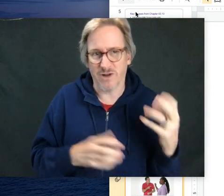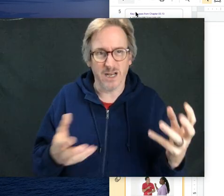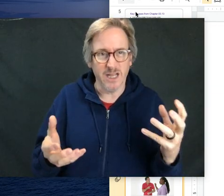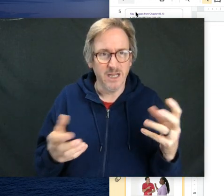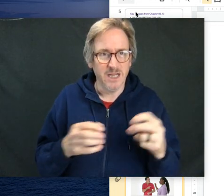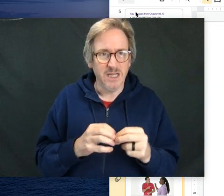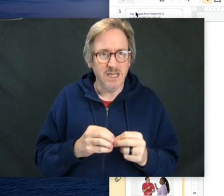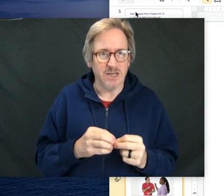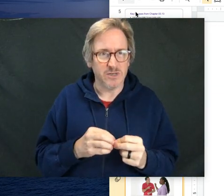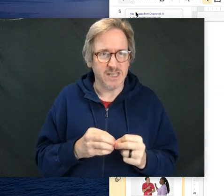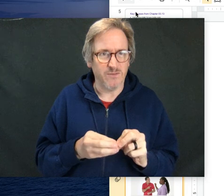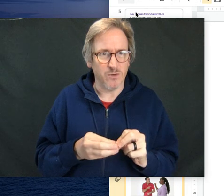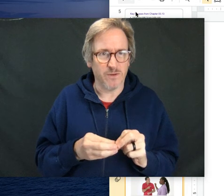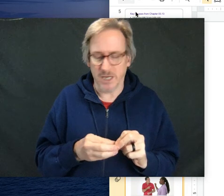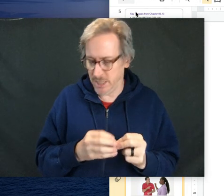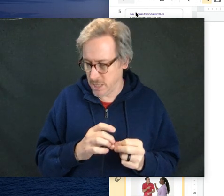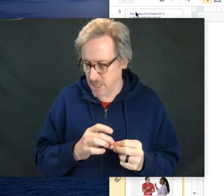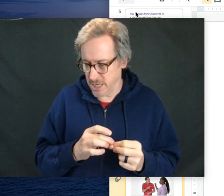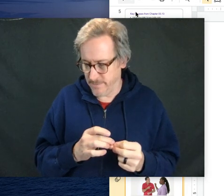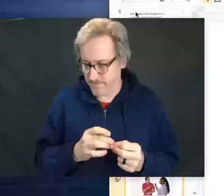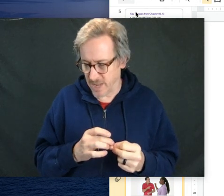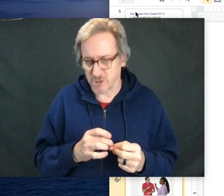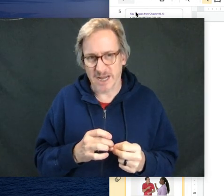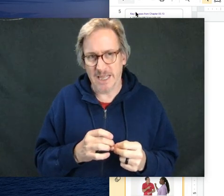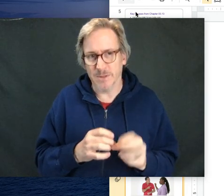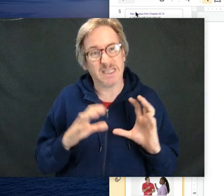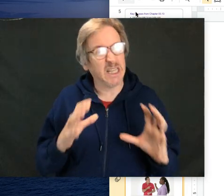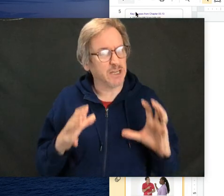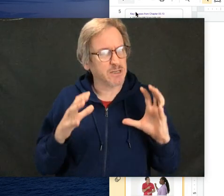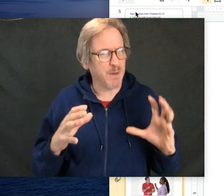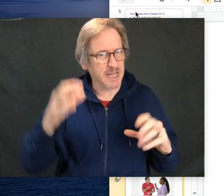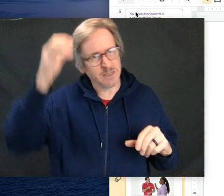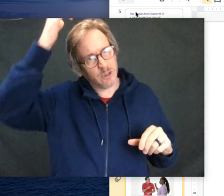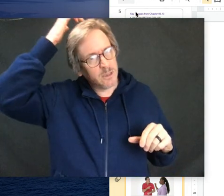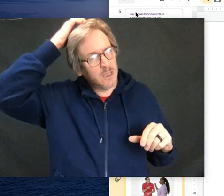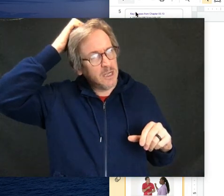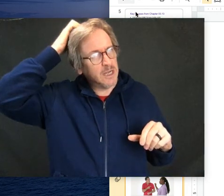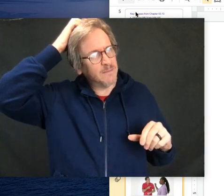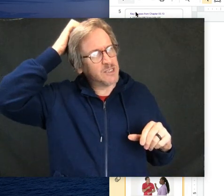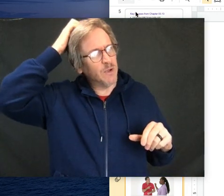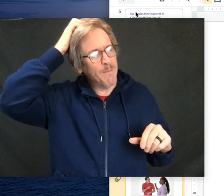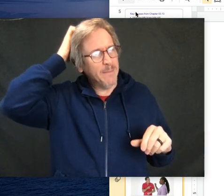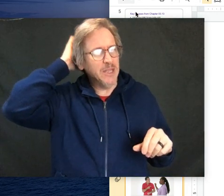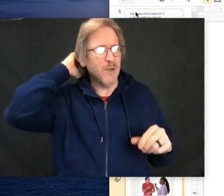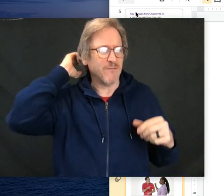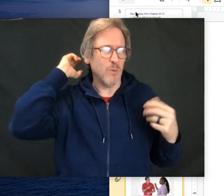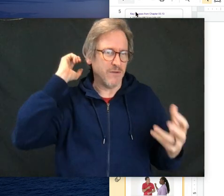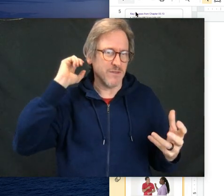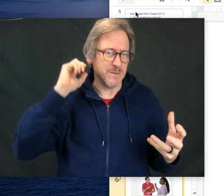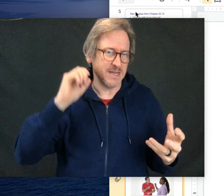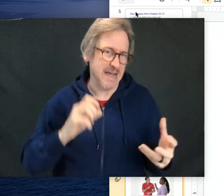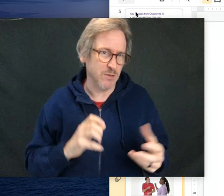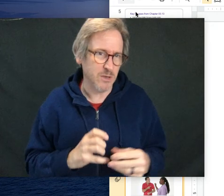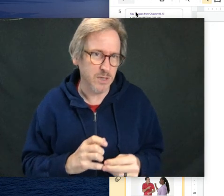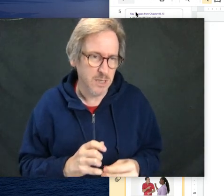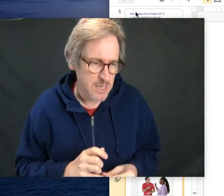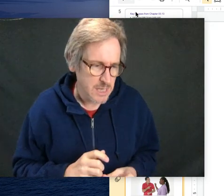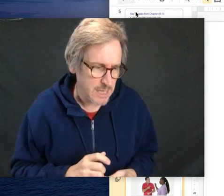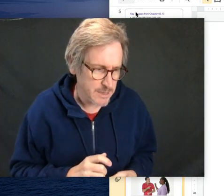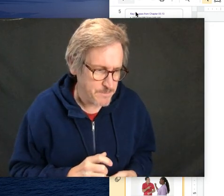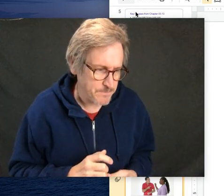Wi-Fi friendly or cell phone friendly. I try to keep them as clear as possible. So it may mean you have to wait for them to